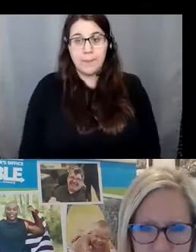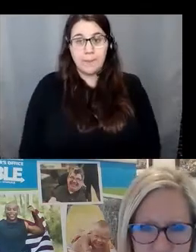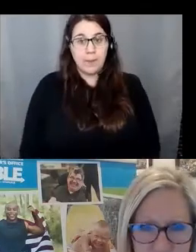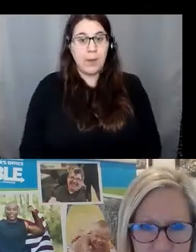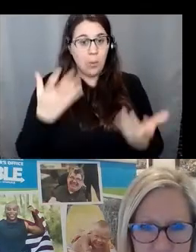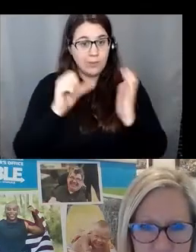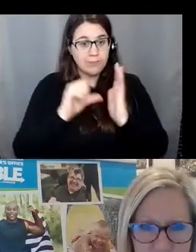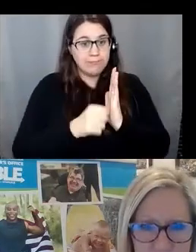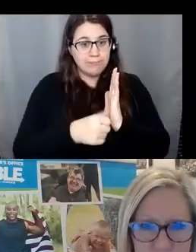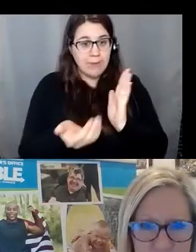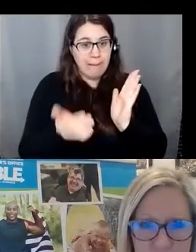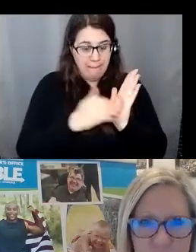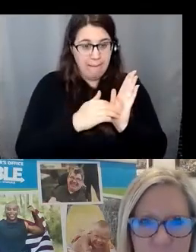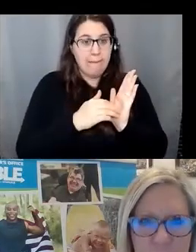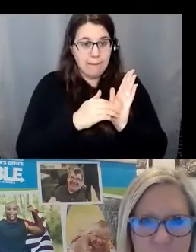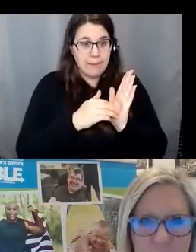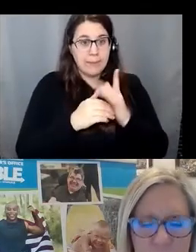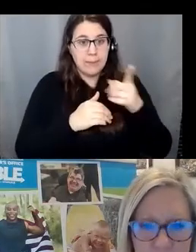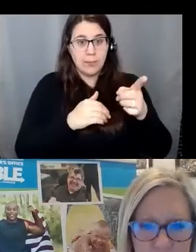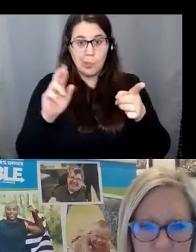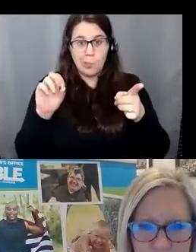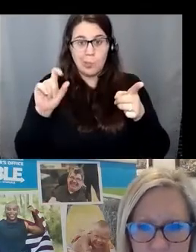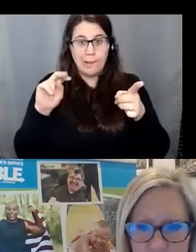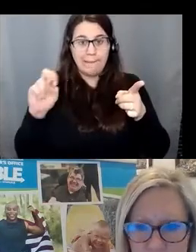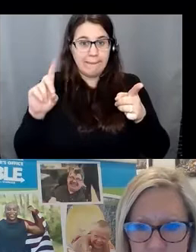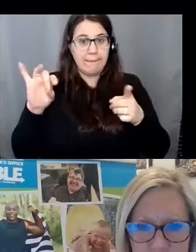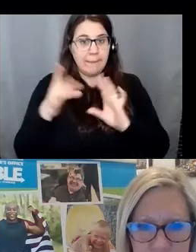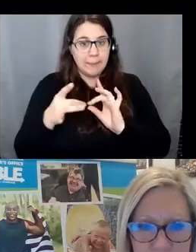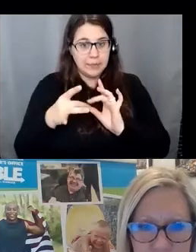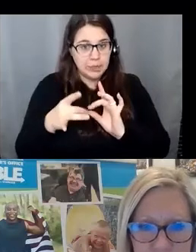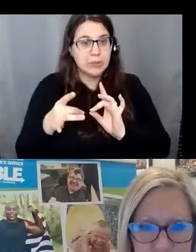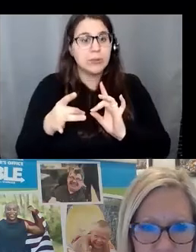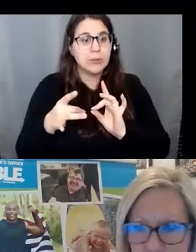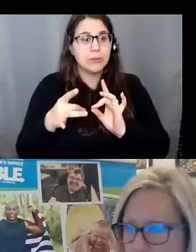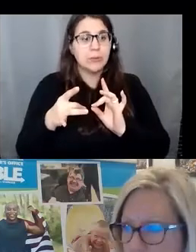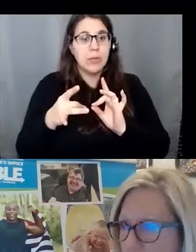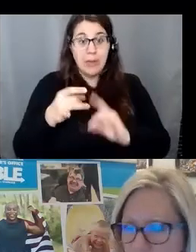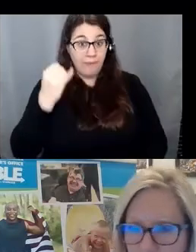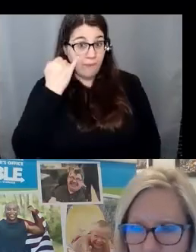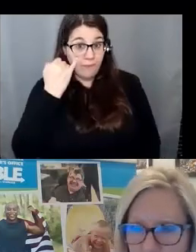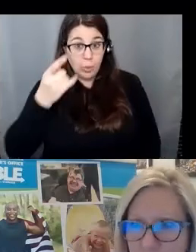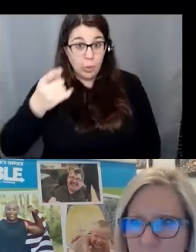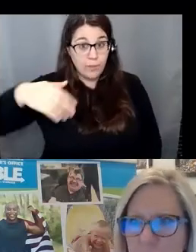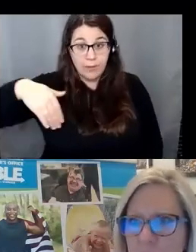reiterate one thing that Roxanne had mentioned, and that is, if